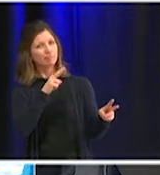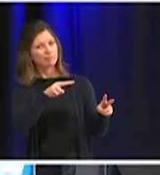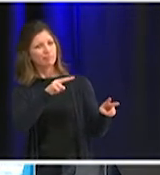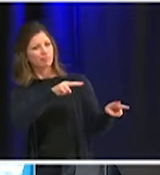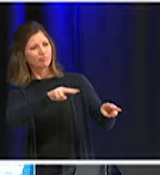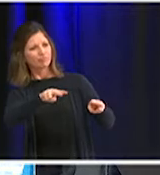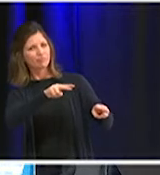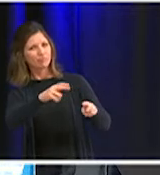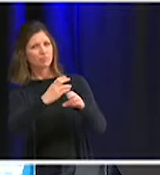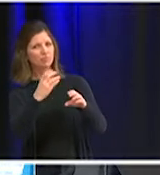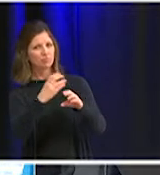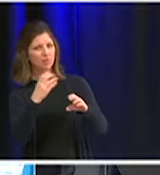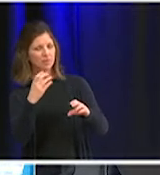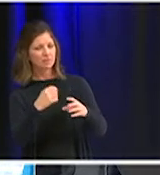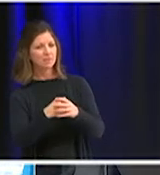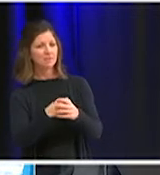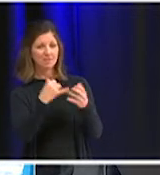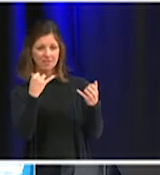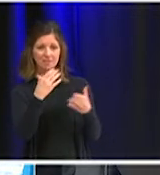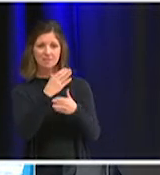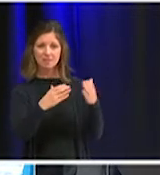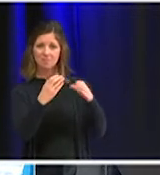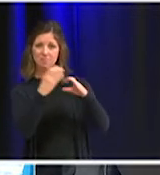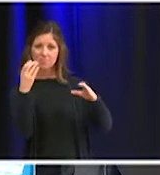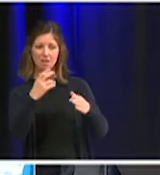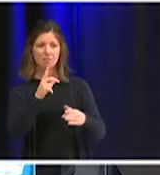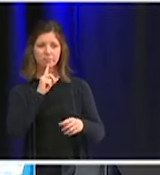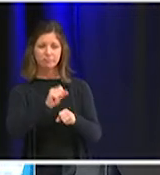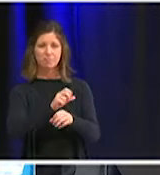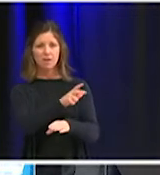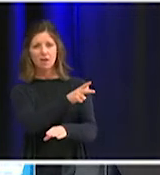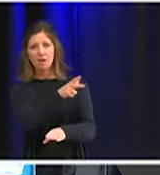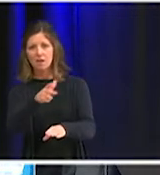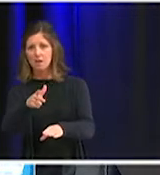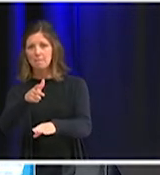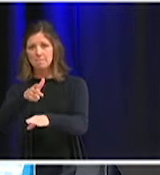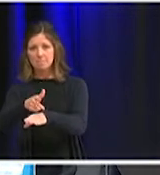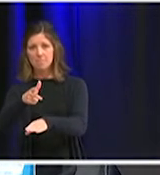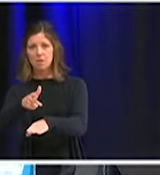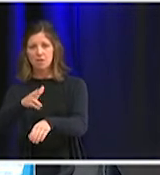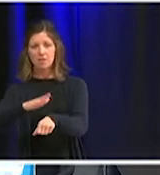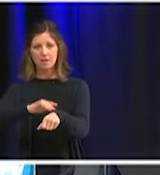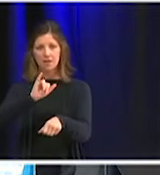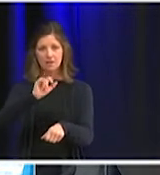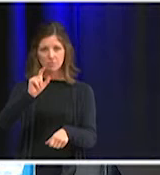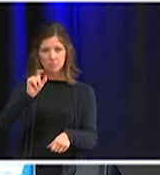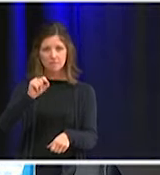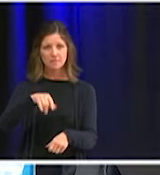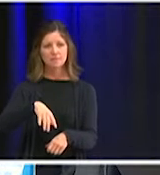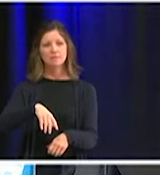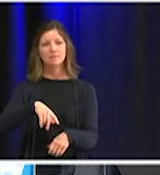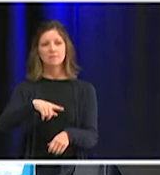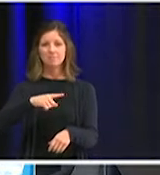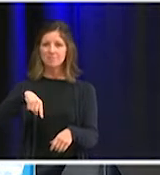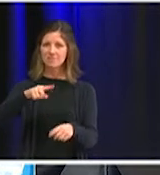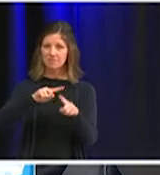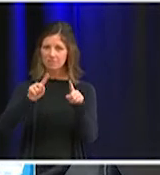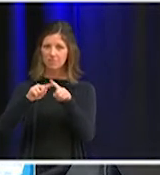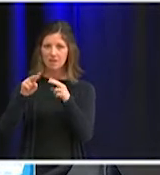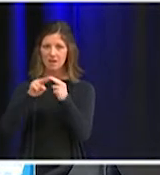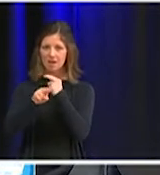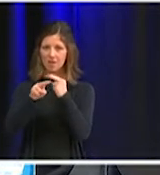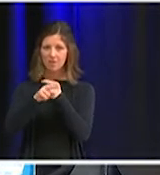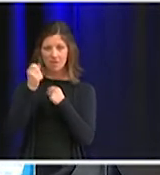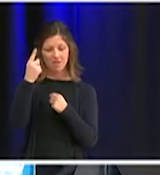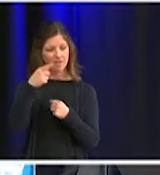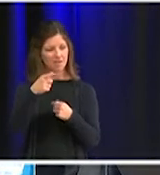parking along our entryways at 285 and I-20 because of the requirements that they only can drive a